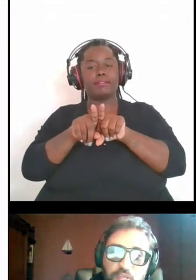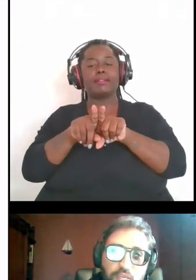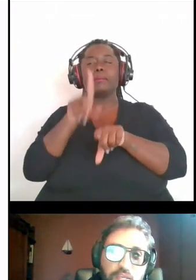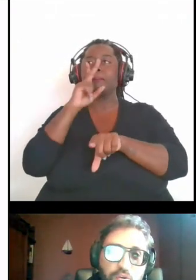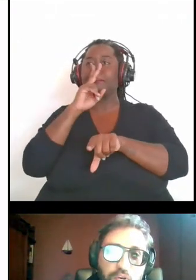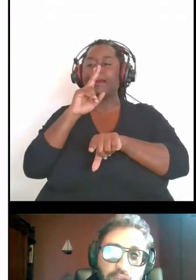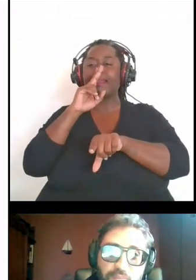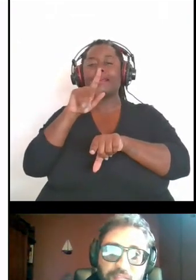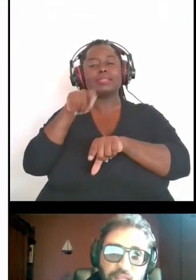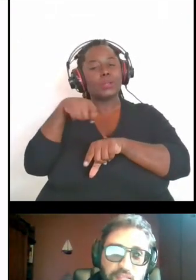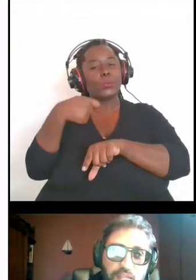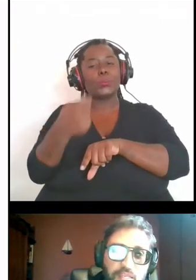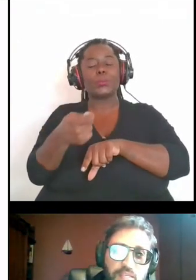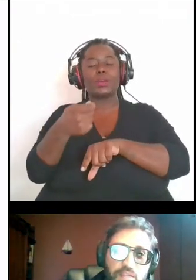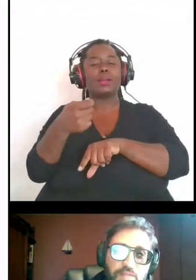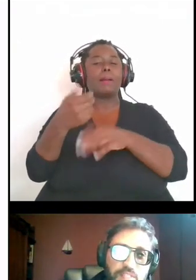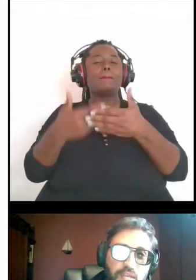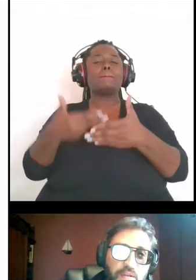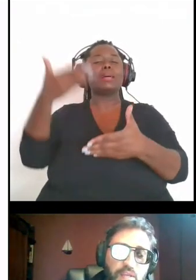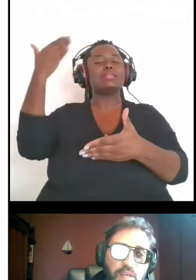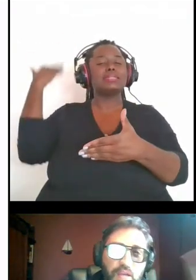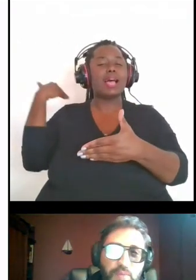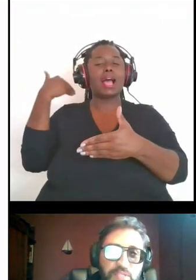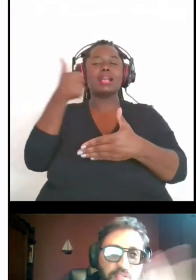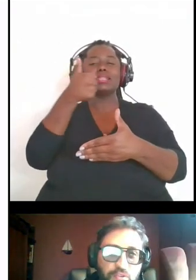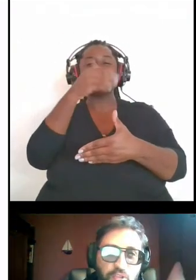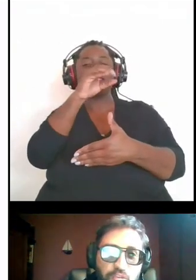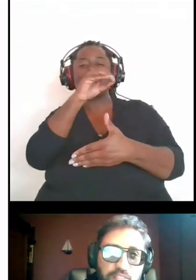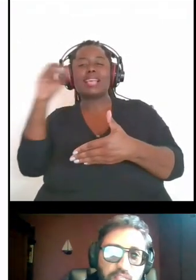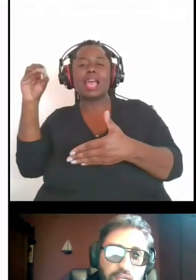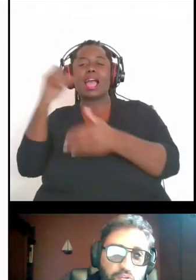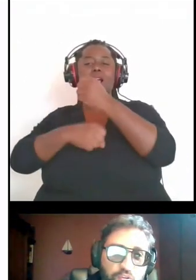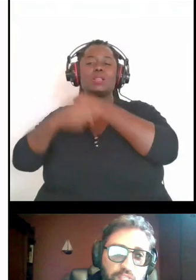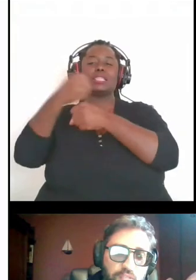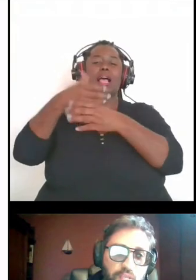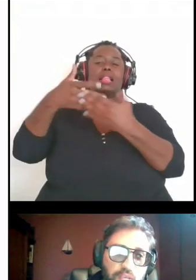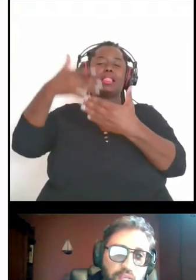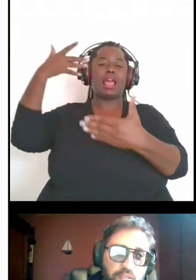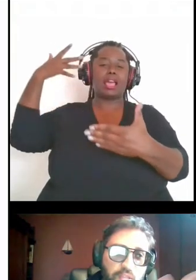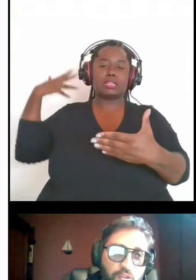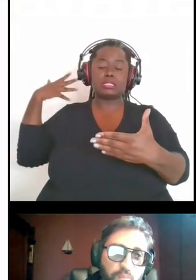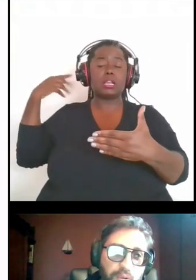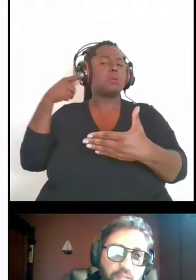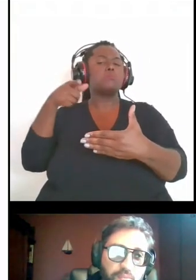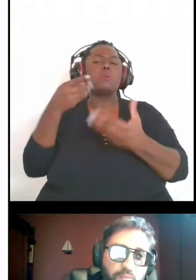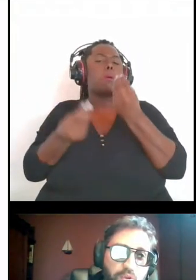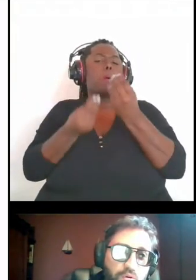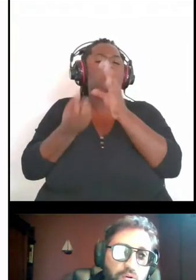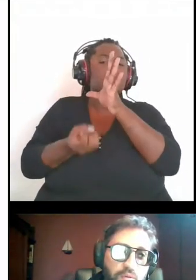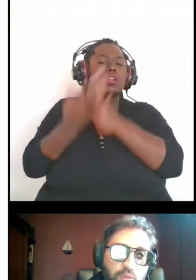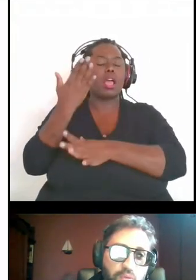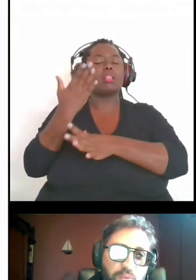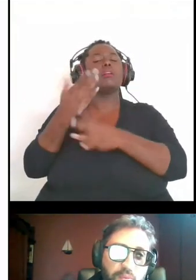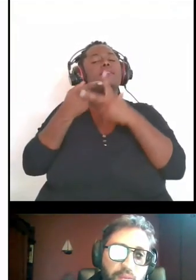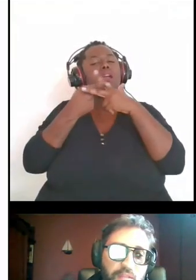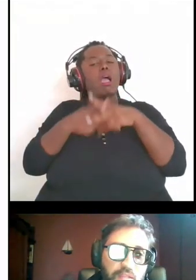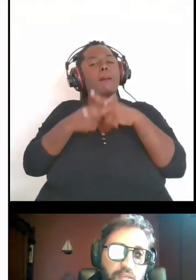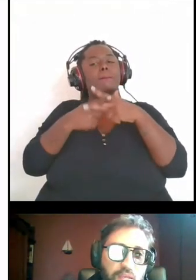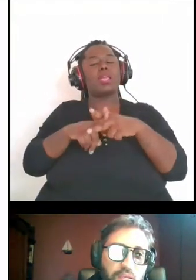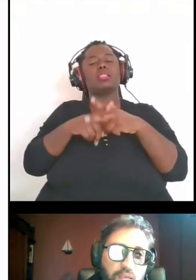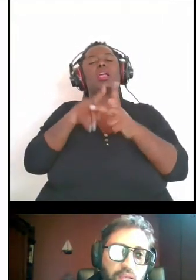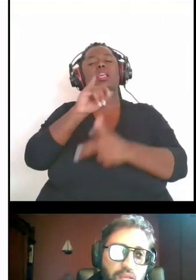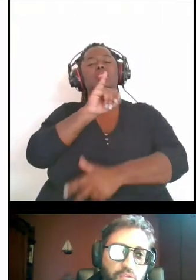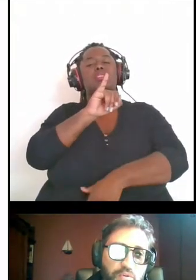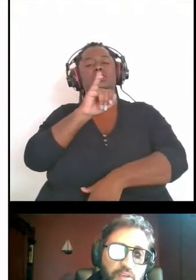it's like a fictional past that took place a hundred years ago and all of that was created using